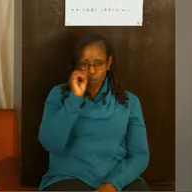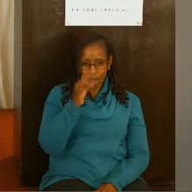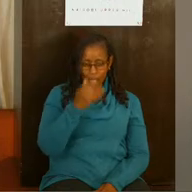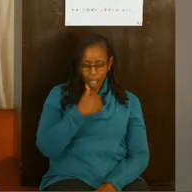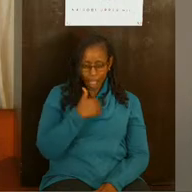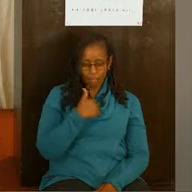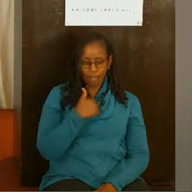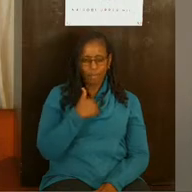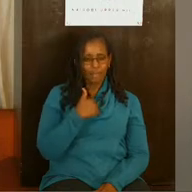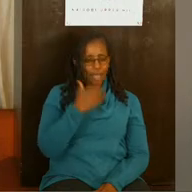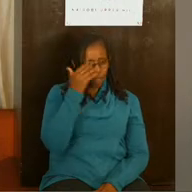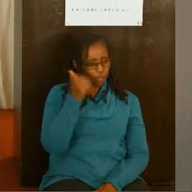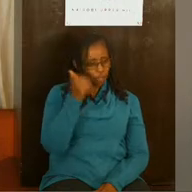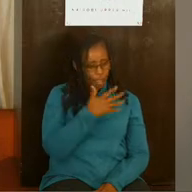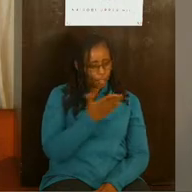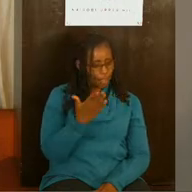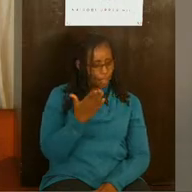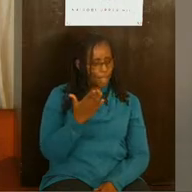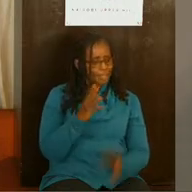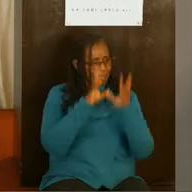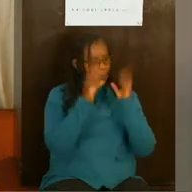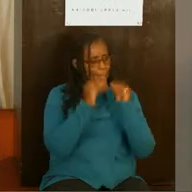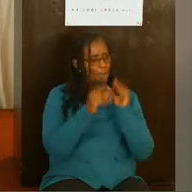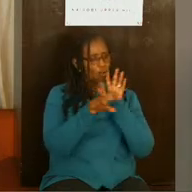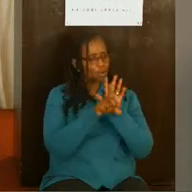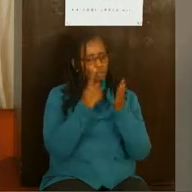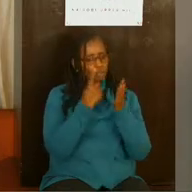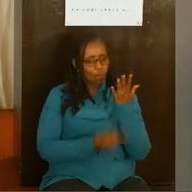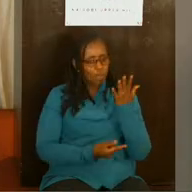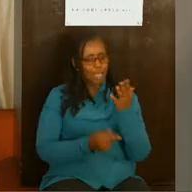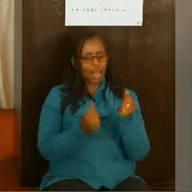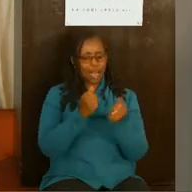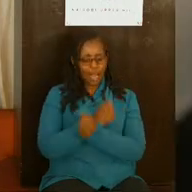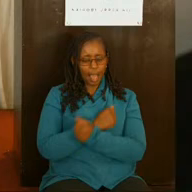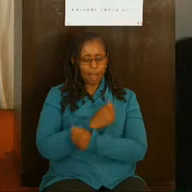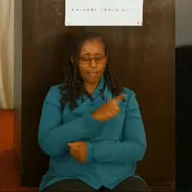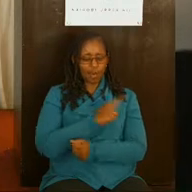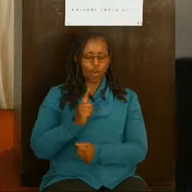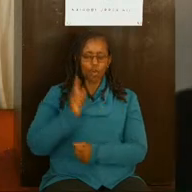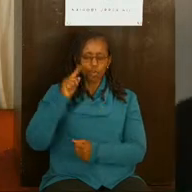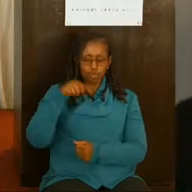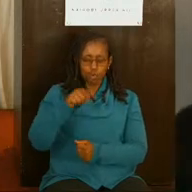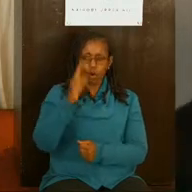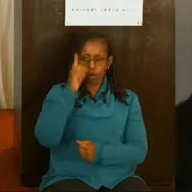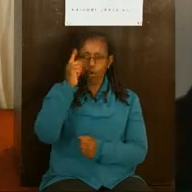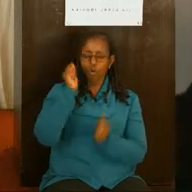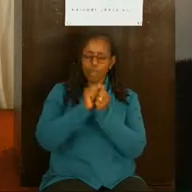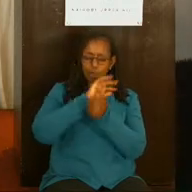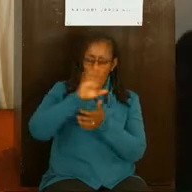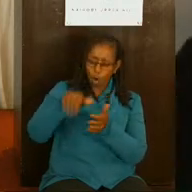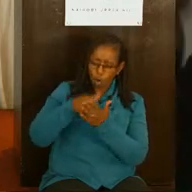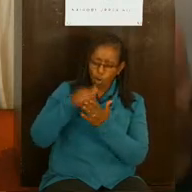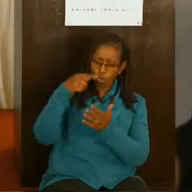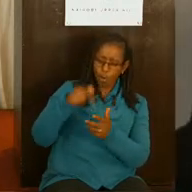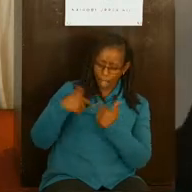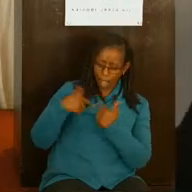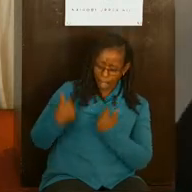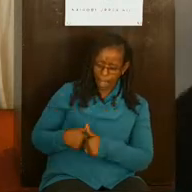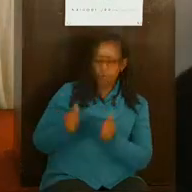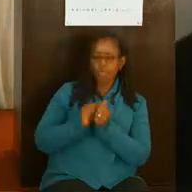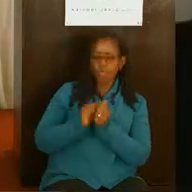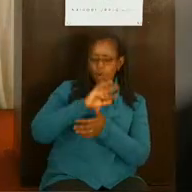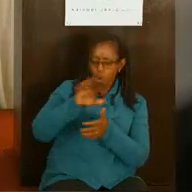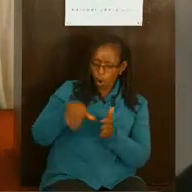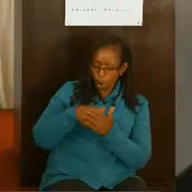further alluded to it the summary of the law which is love the Lord your God with all your heart with all your mind